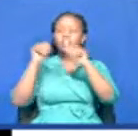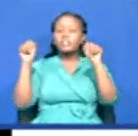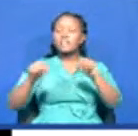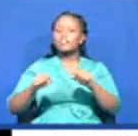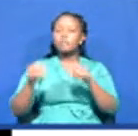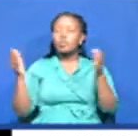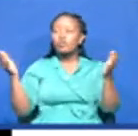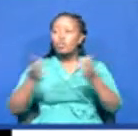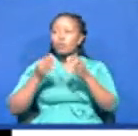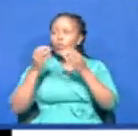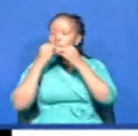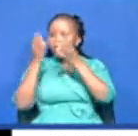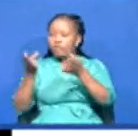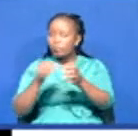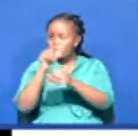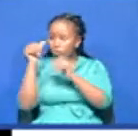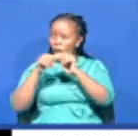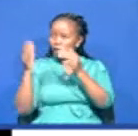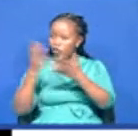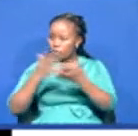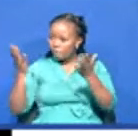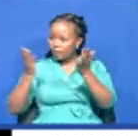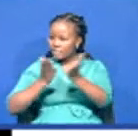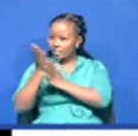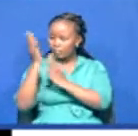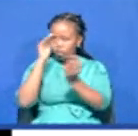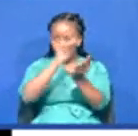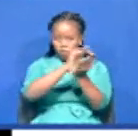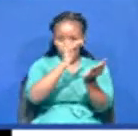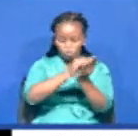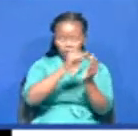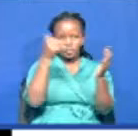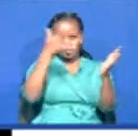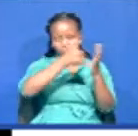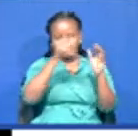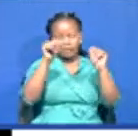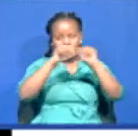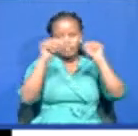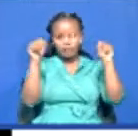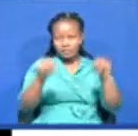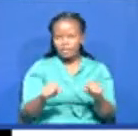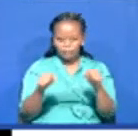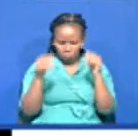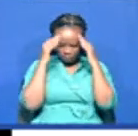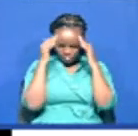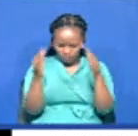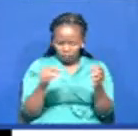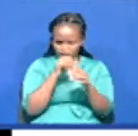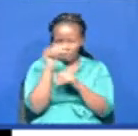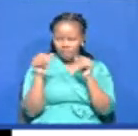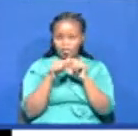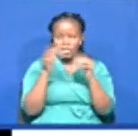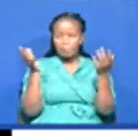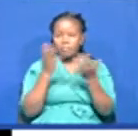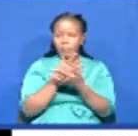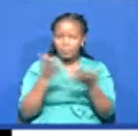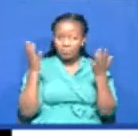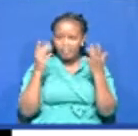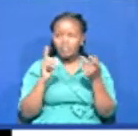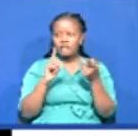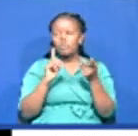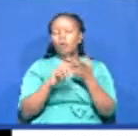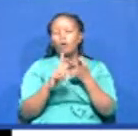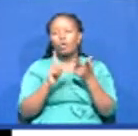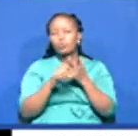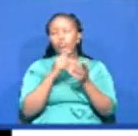intellectual property rights will be stored into our systems, looking at the description of the products, the images of this particular product, so